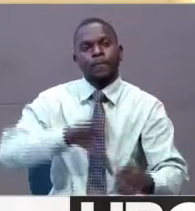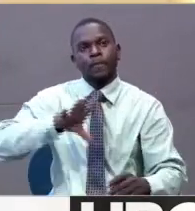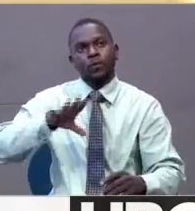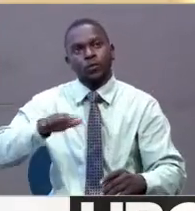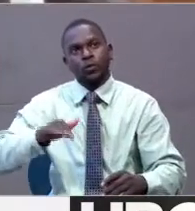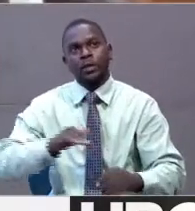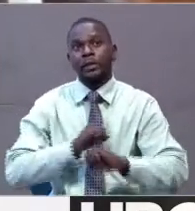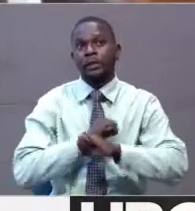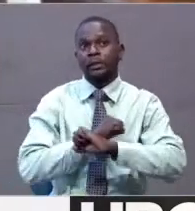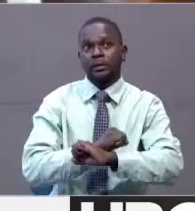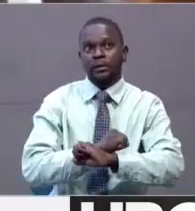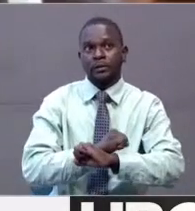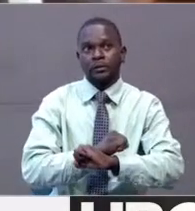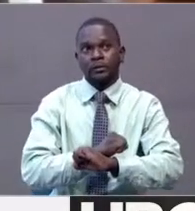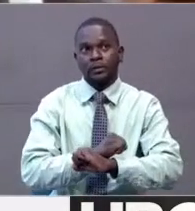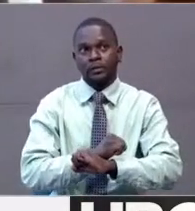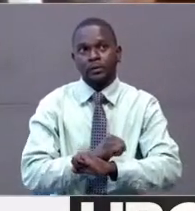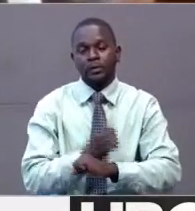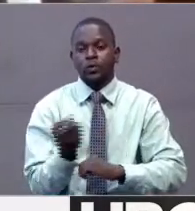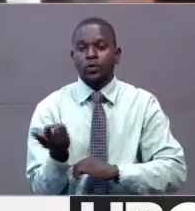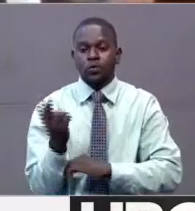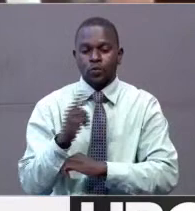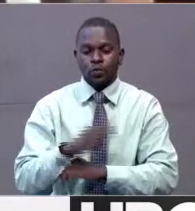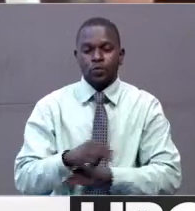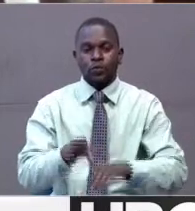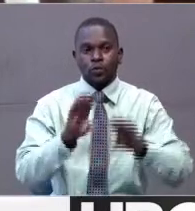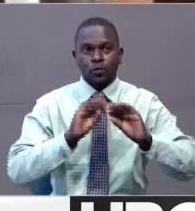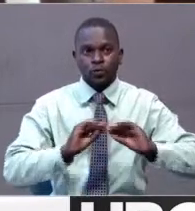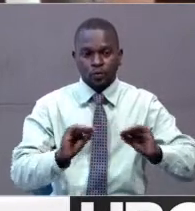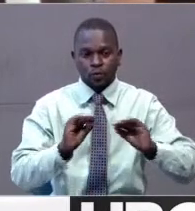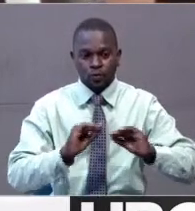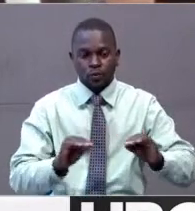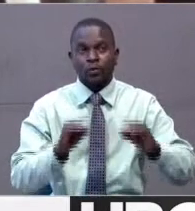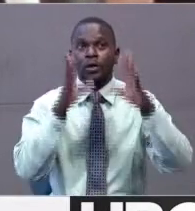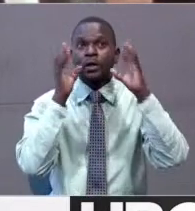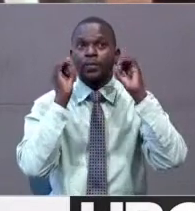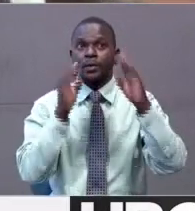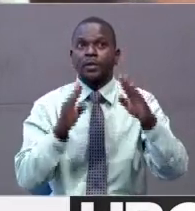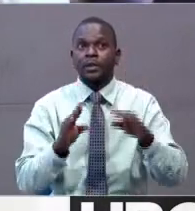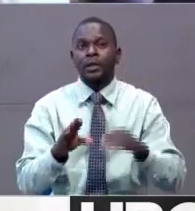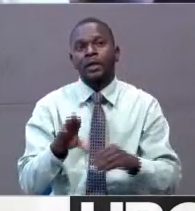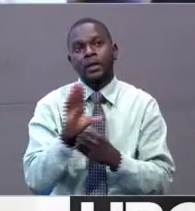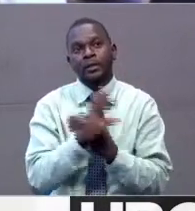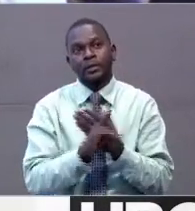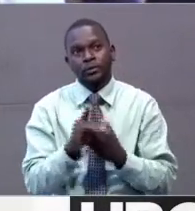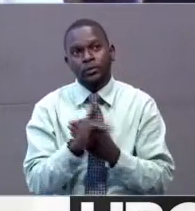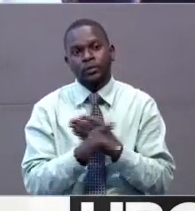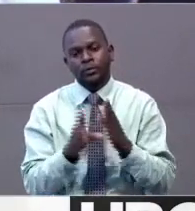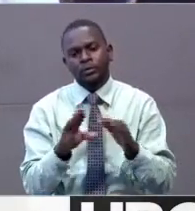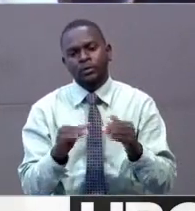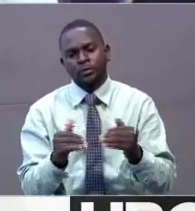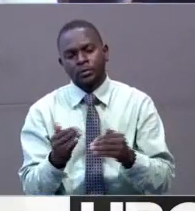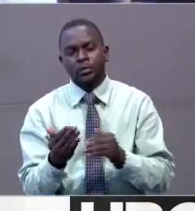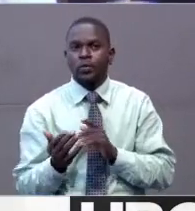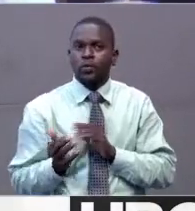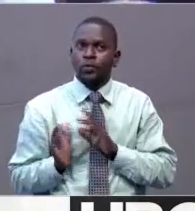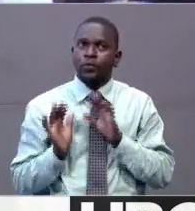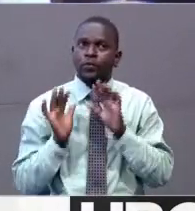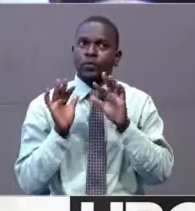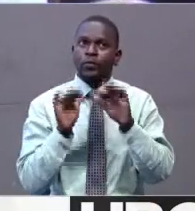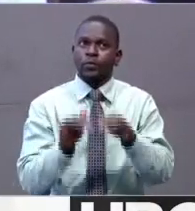safety. And the two-day training at Namukonzi in Mitiana Municipality was attended